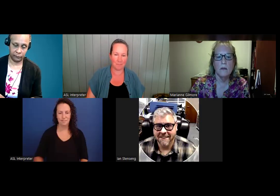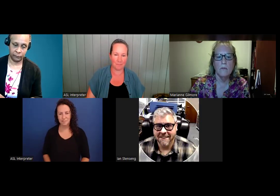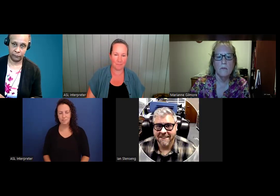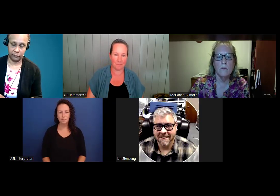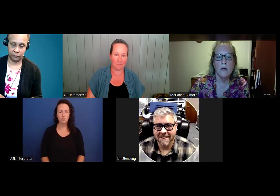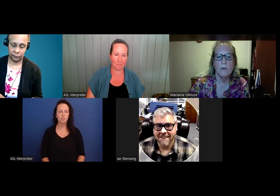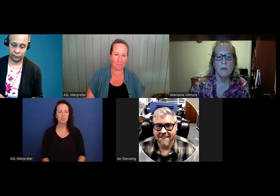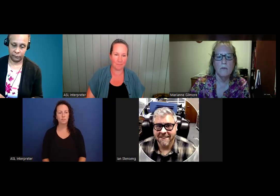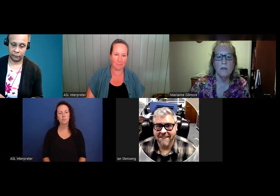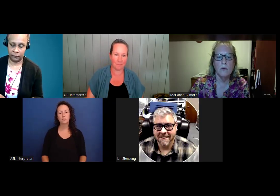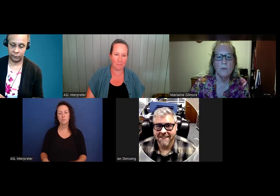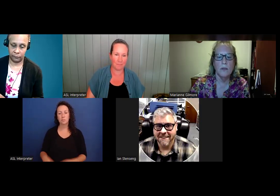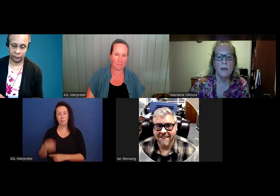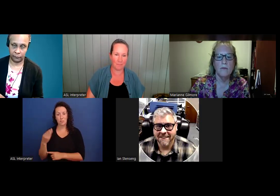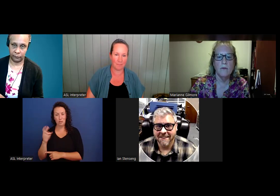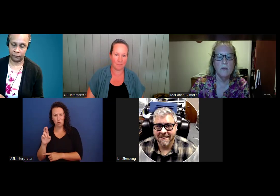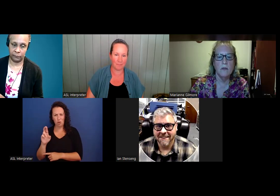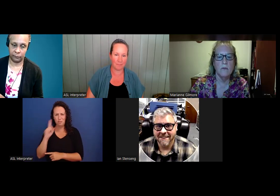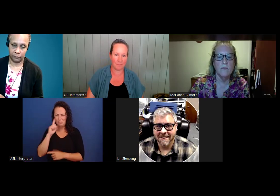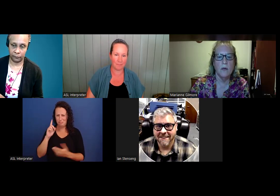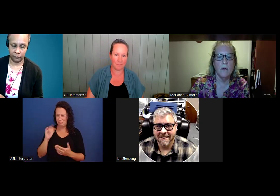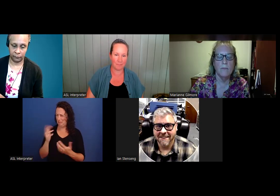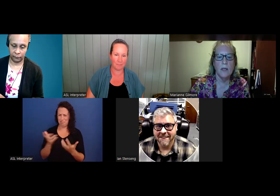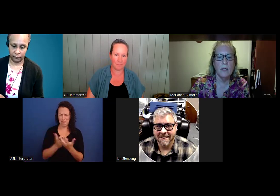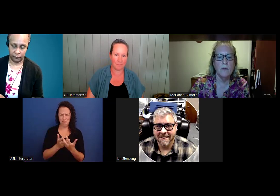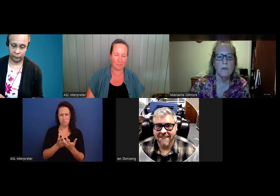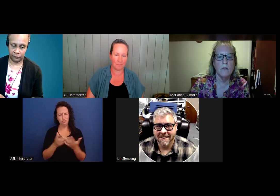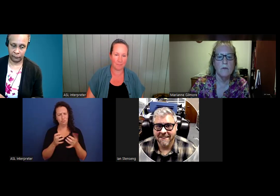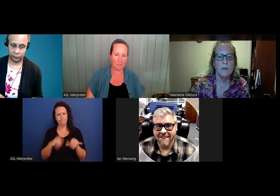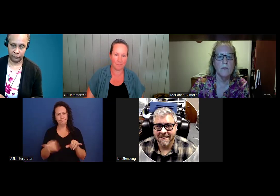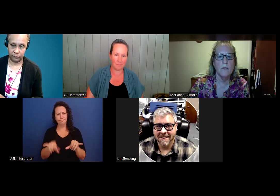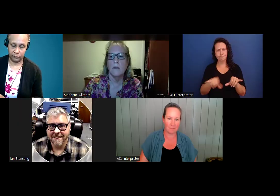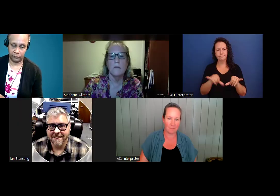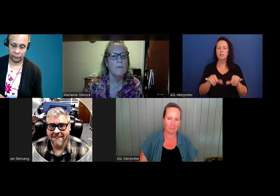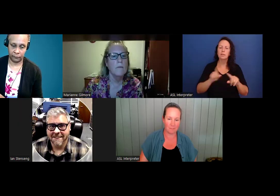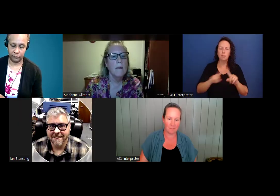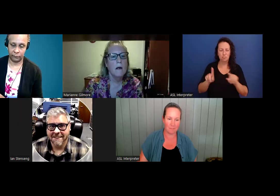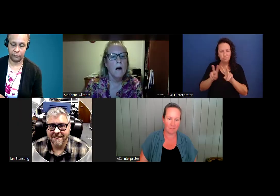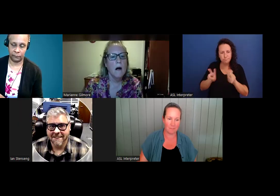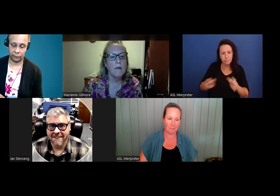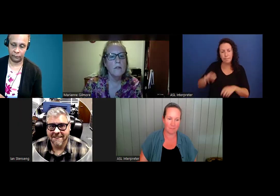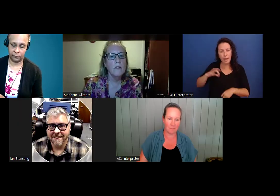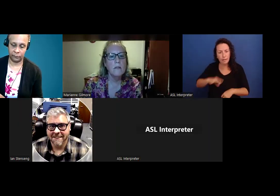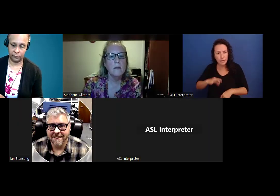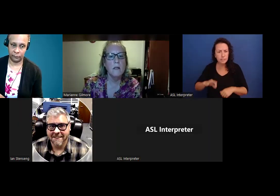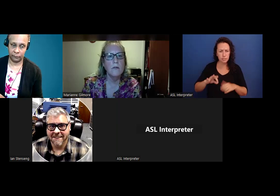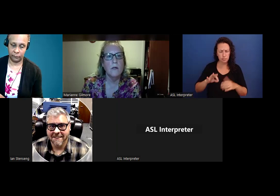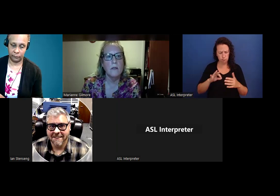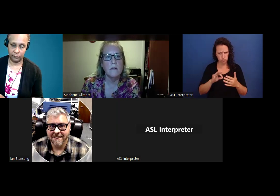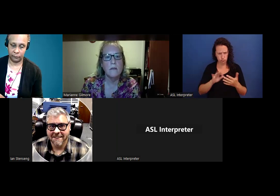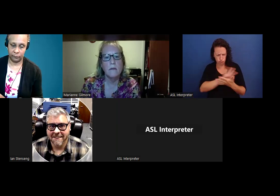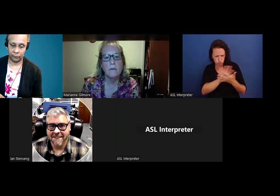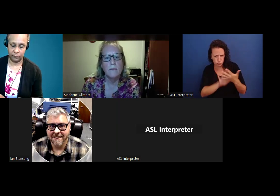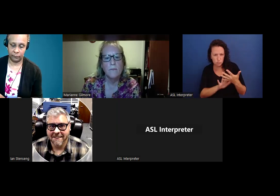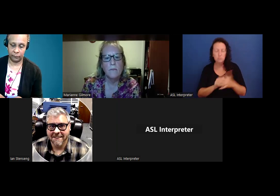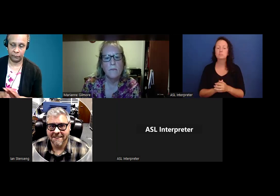you know, is that really conventional? But they have, you know, you think of benefits and those types of things. Artistic